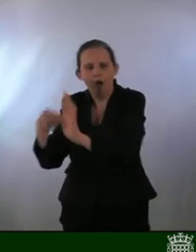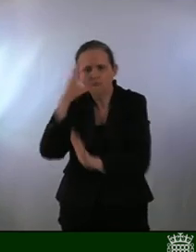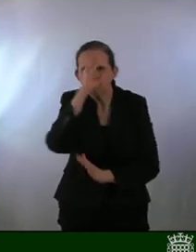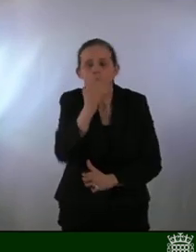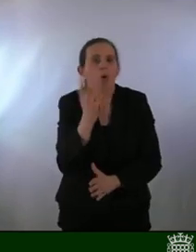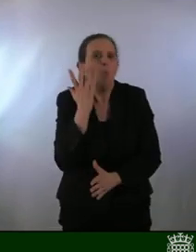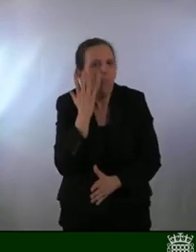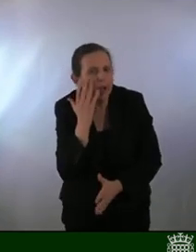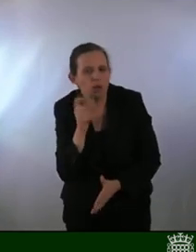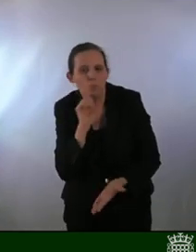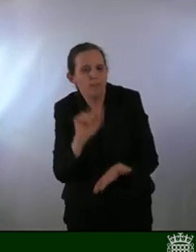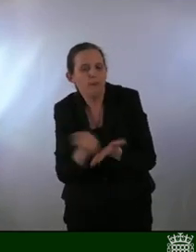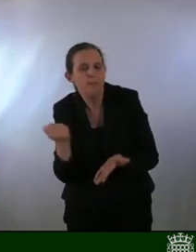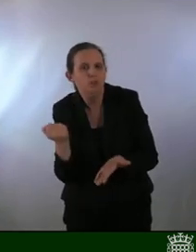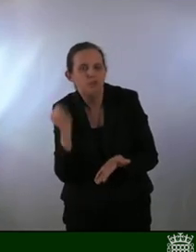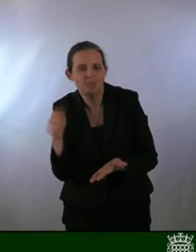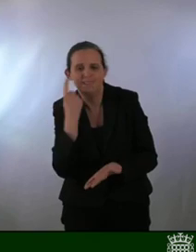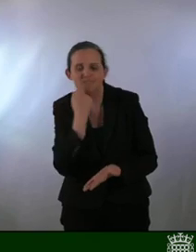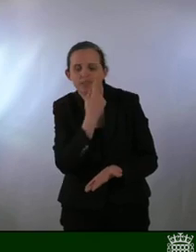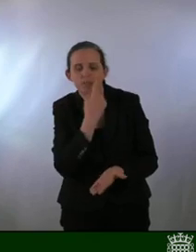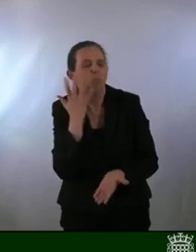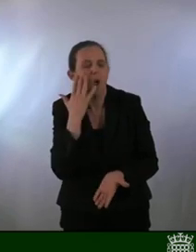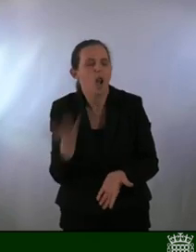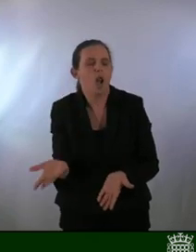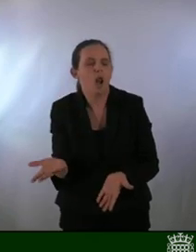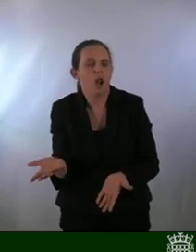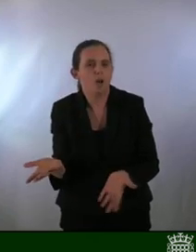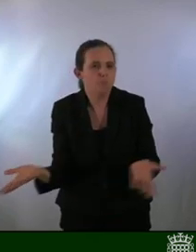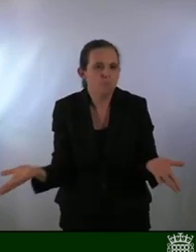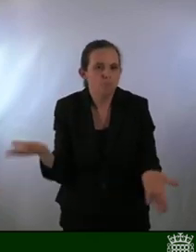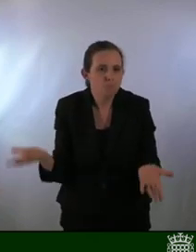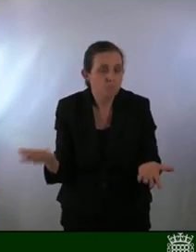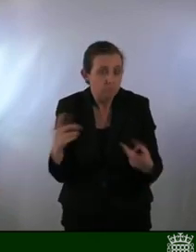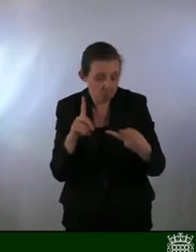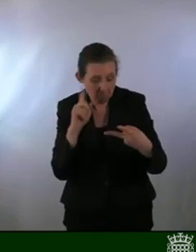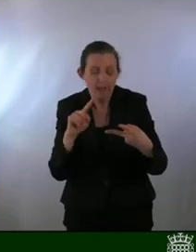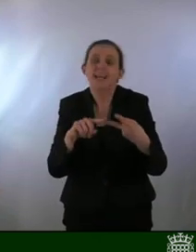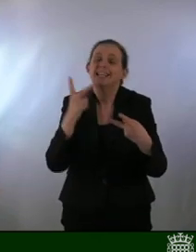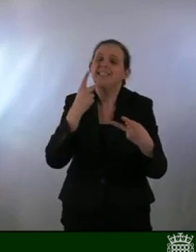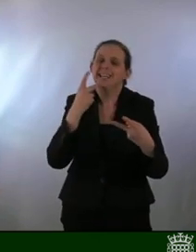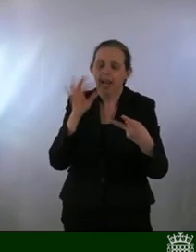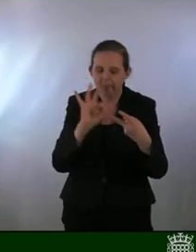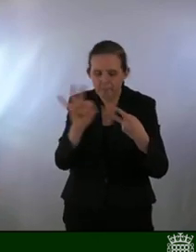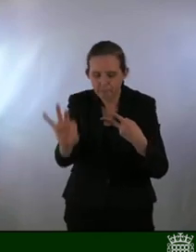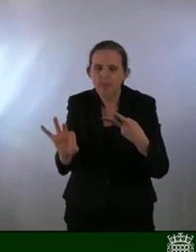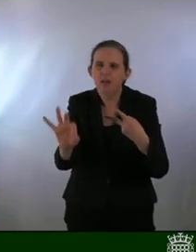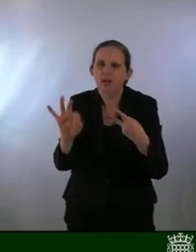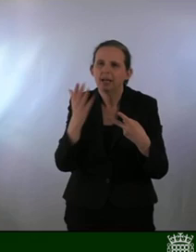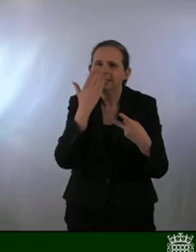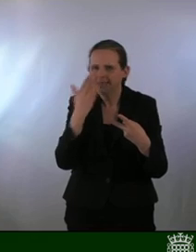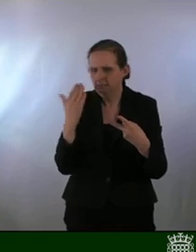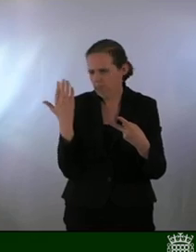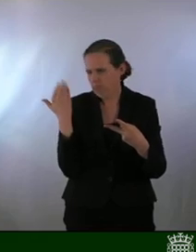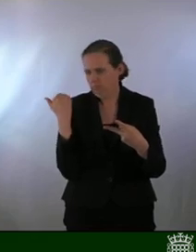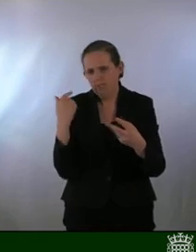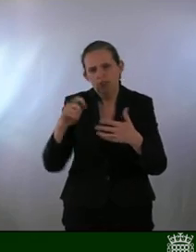going to publish the scientific evidence that he mentioned in his statement? And secondly, there has been a change in policy